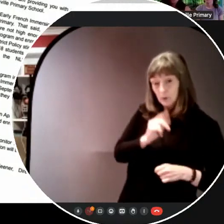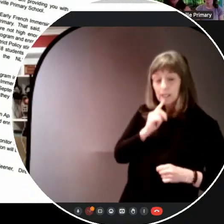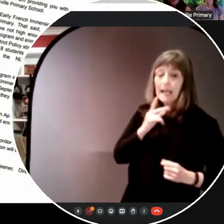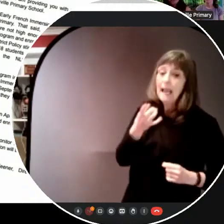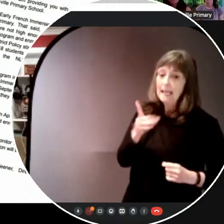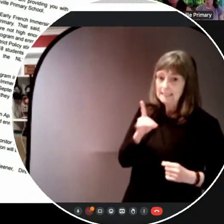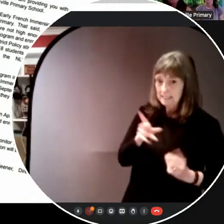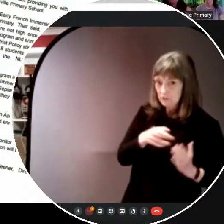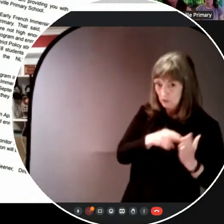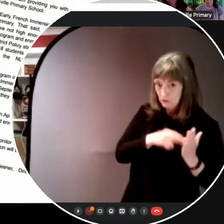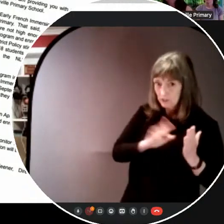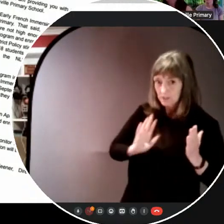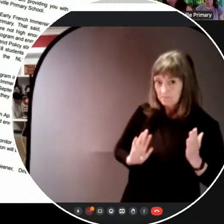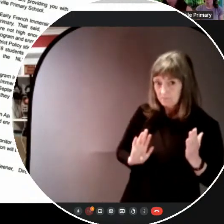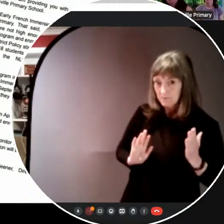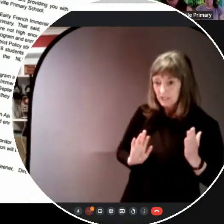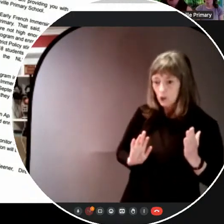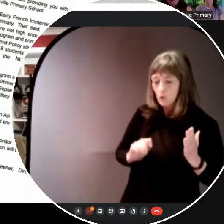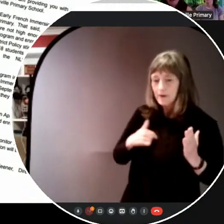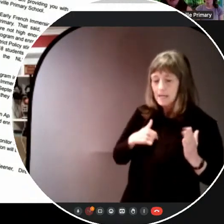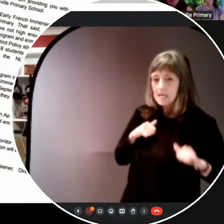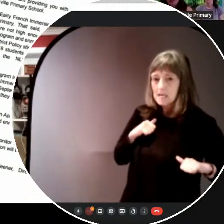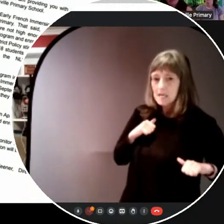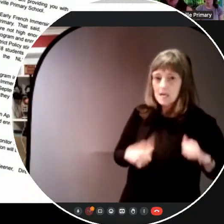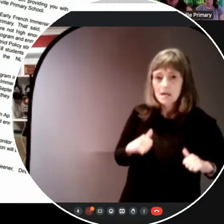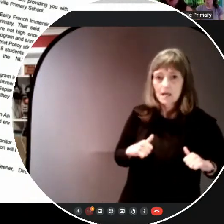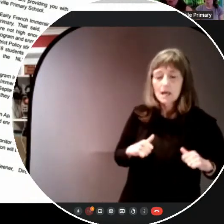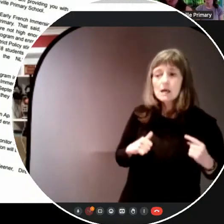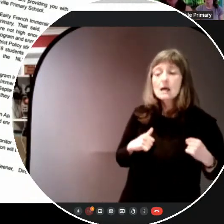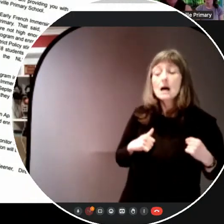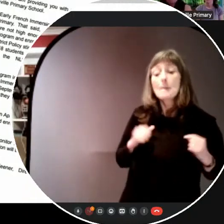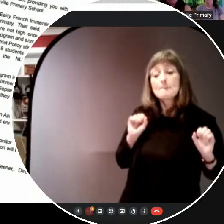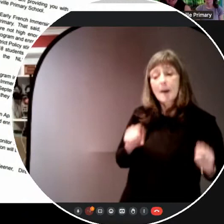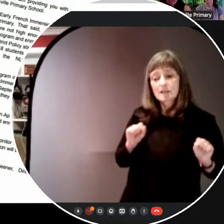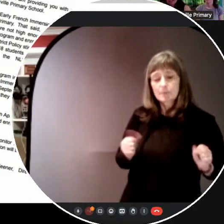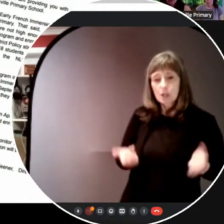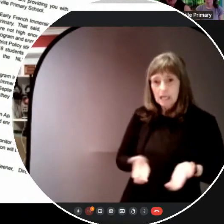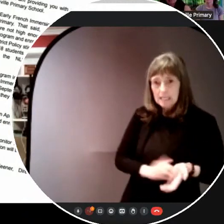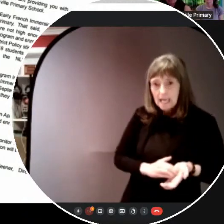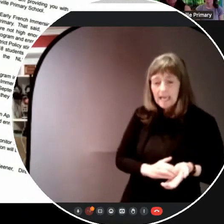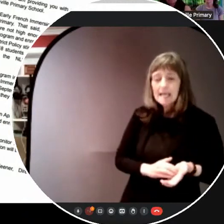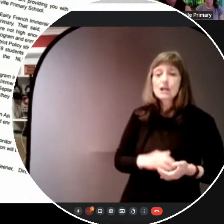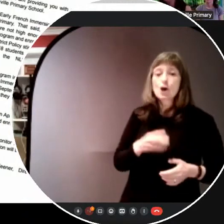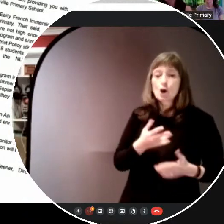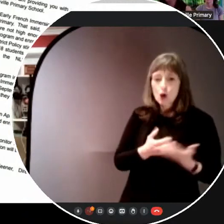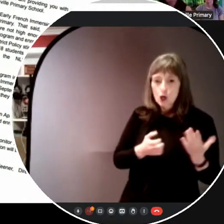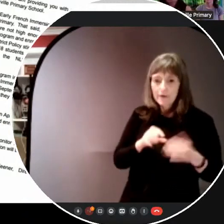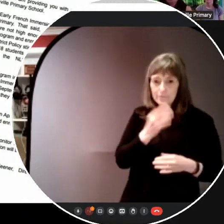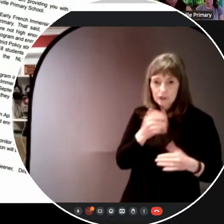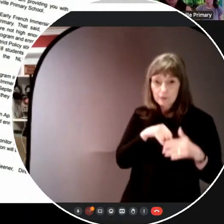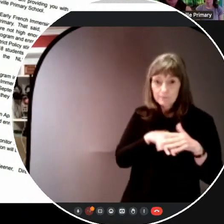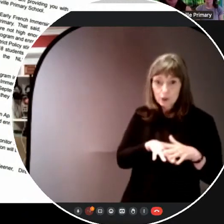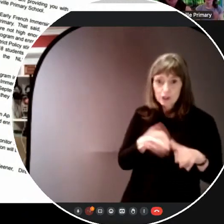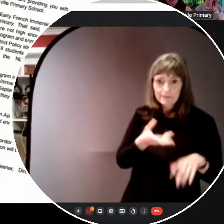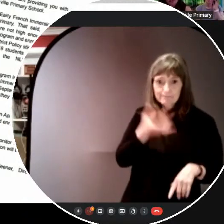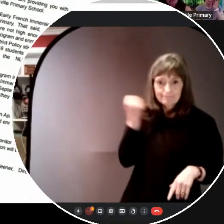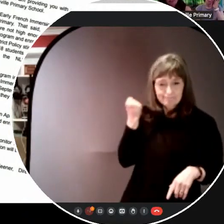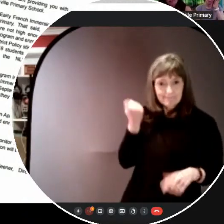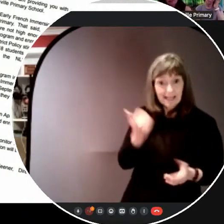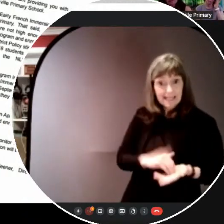And so the threat existed of having early French immersion rescinded. So our kindergarten students entering this